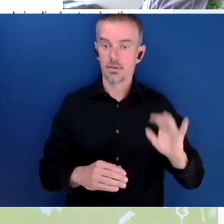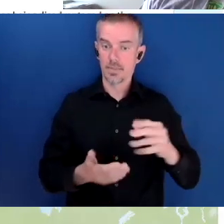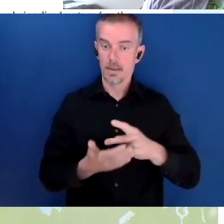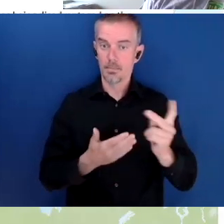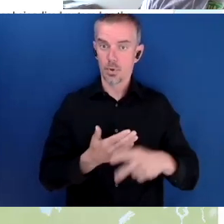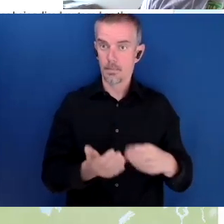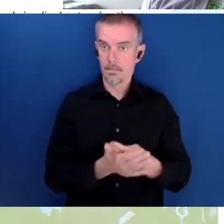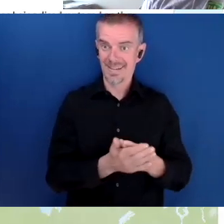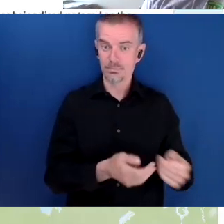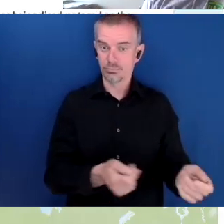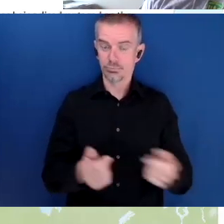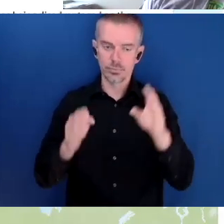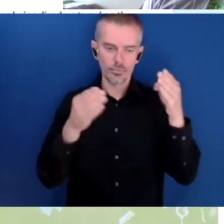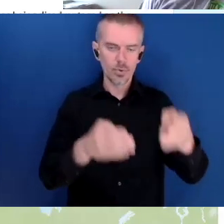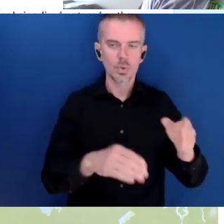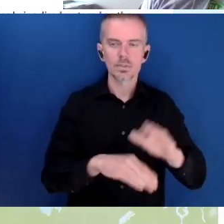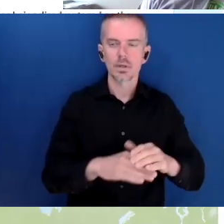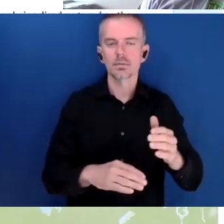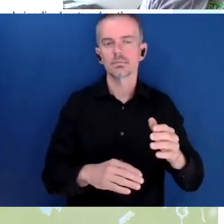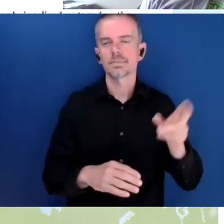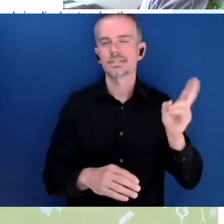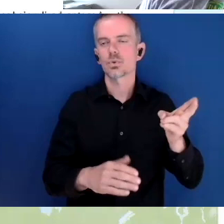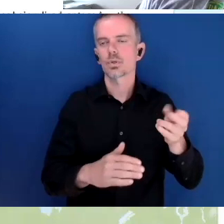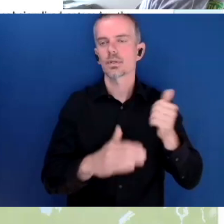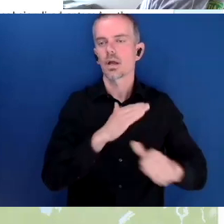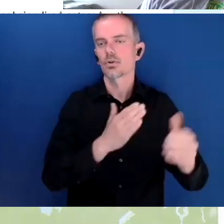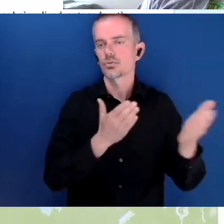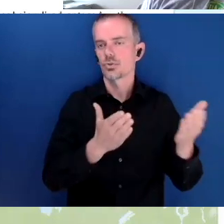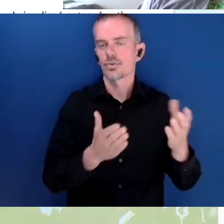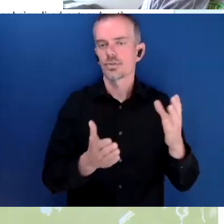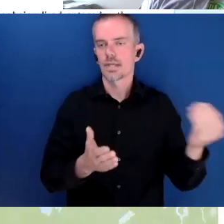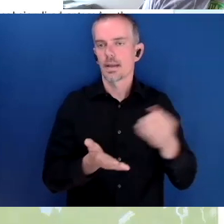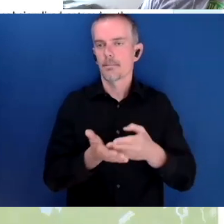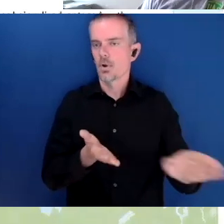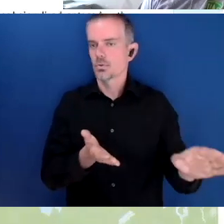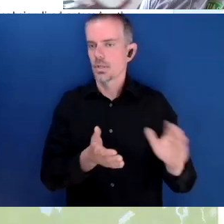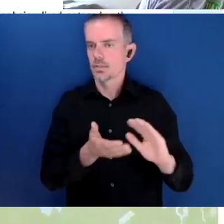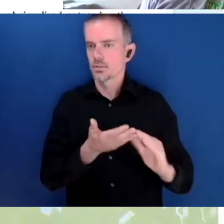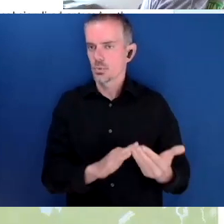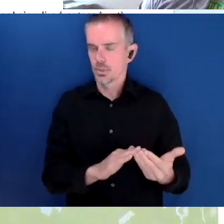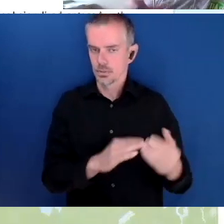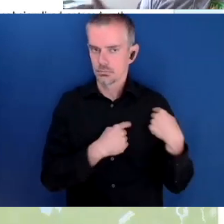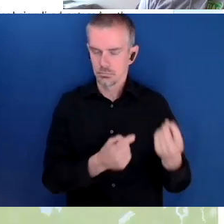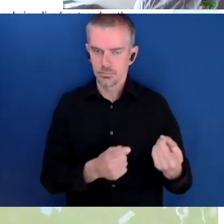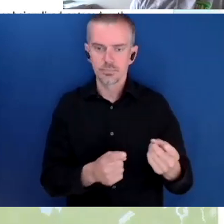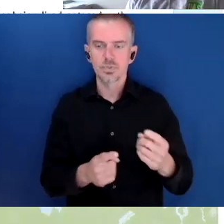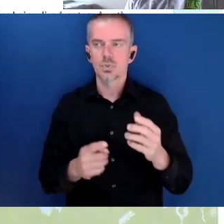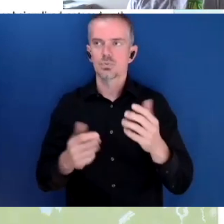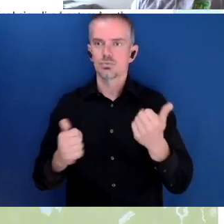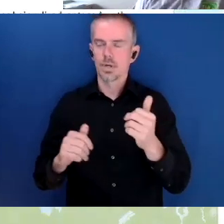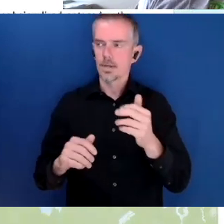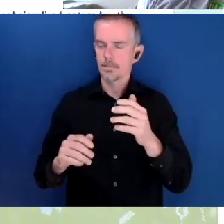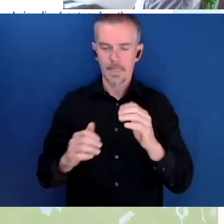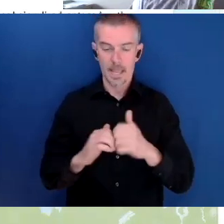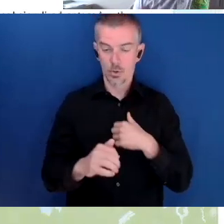going to historically underserved and marginalized communities. And so there's a tool that kind of helps